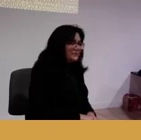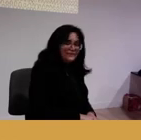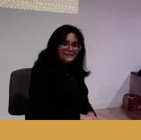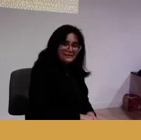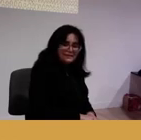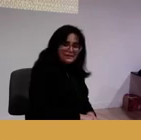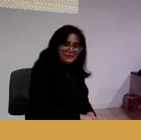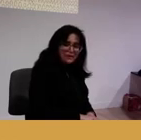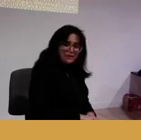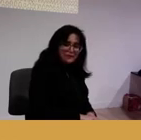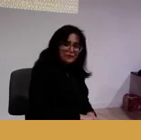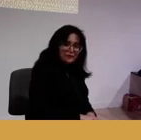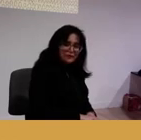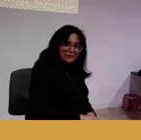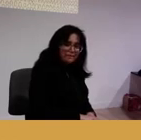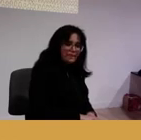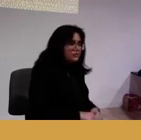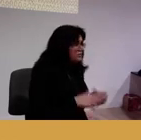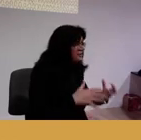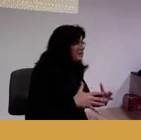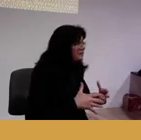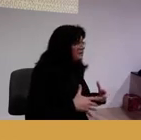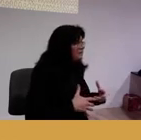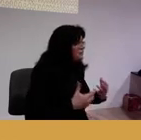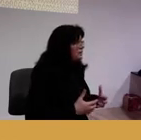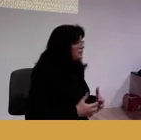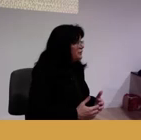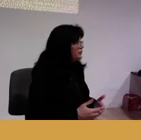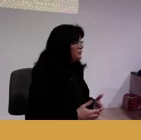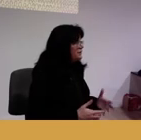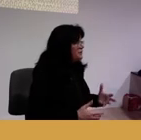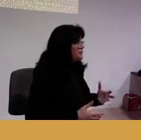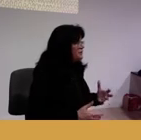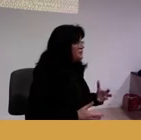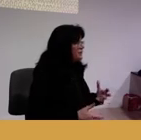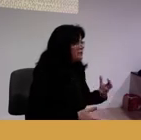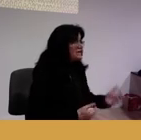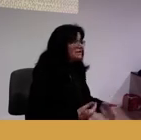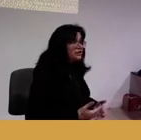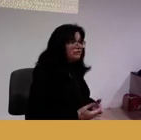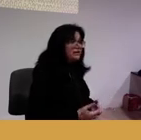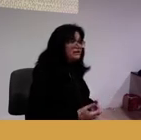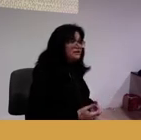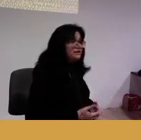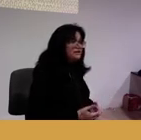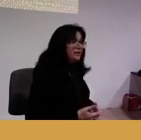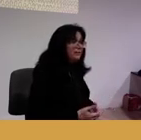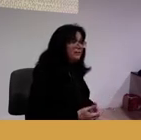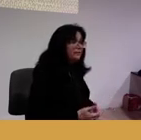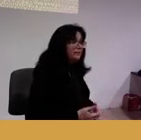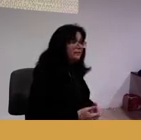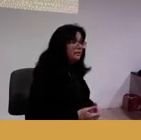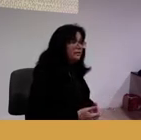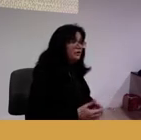behind him, just peering through. So again, this idea of generations, of asking generations to step